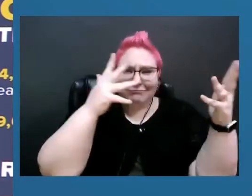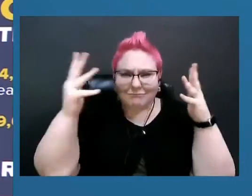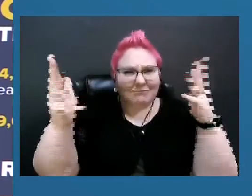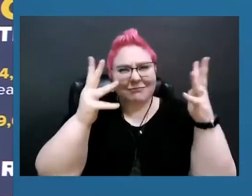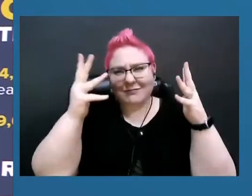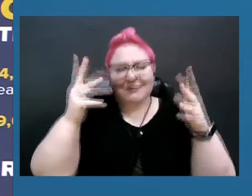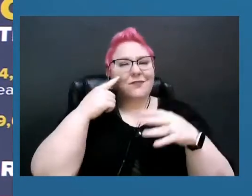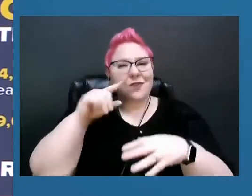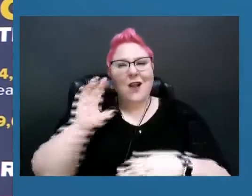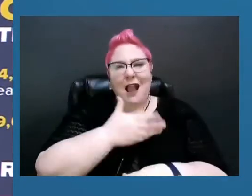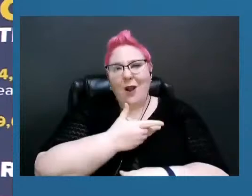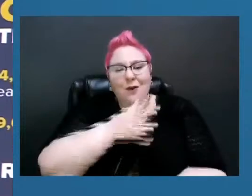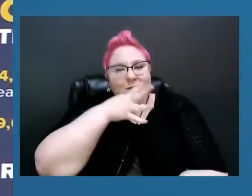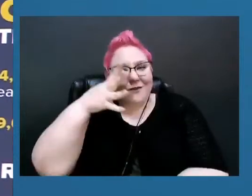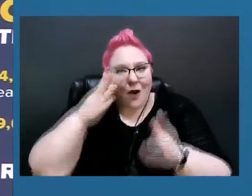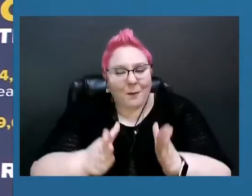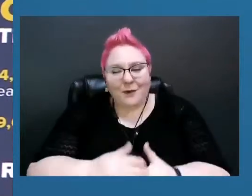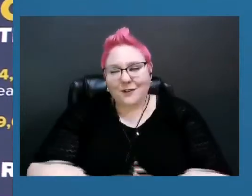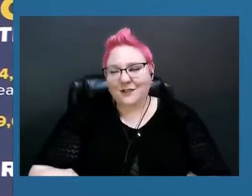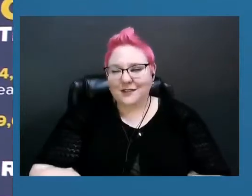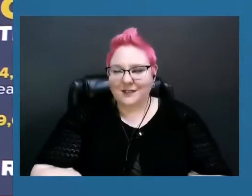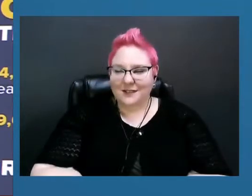for our farmers.